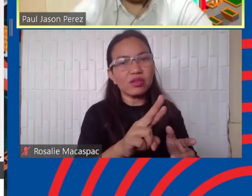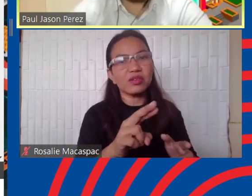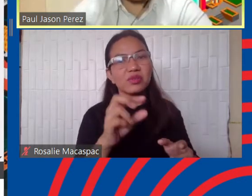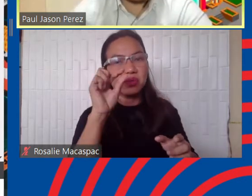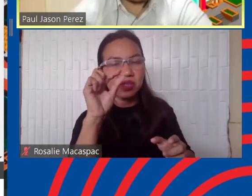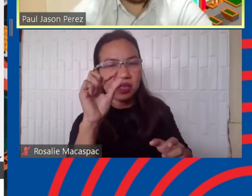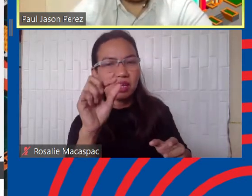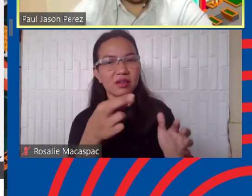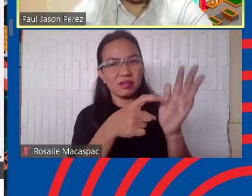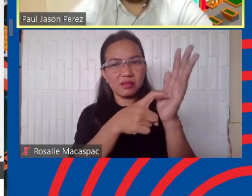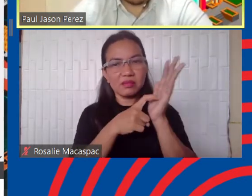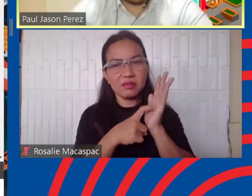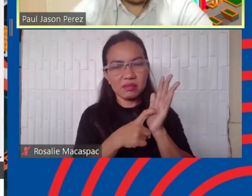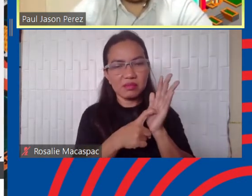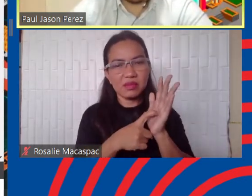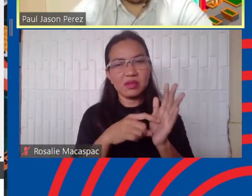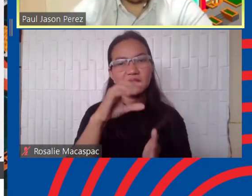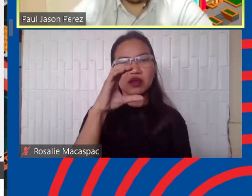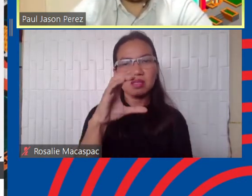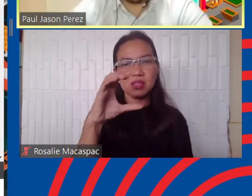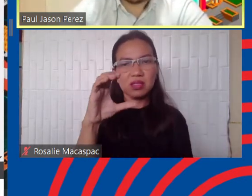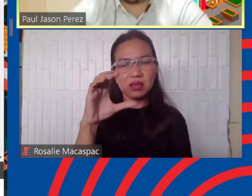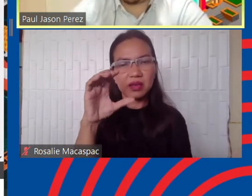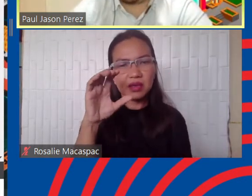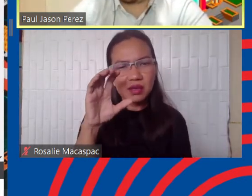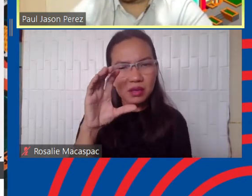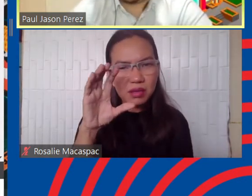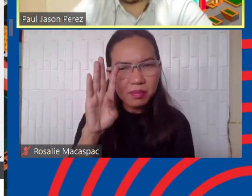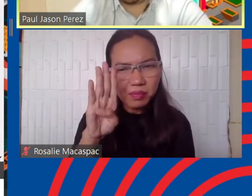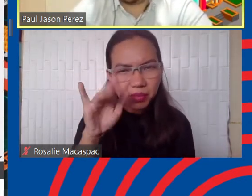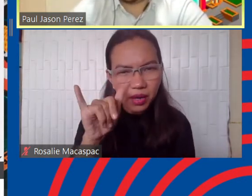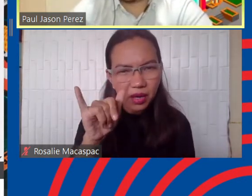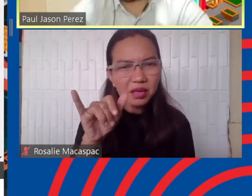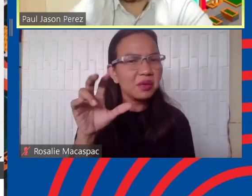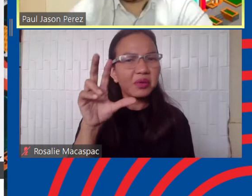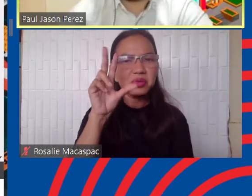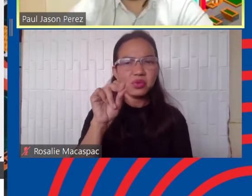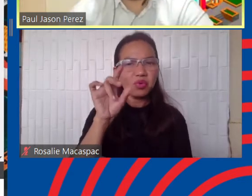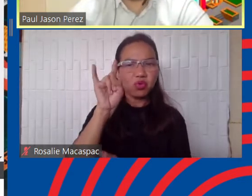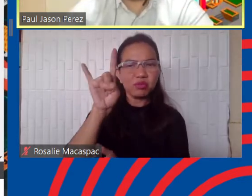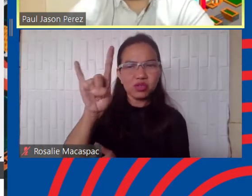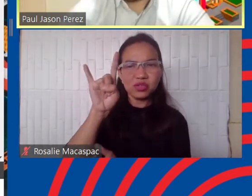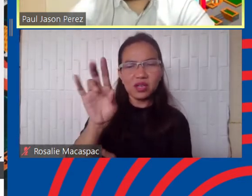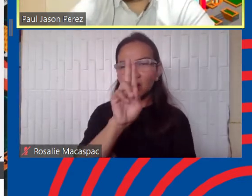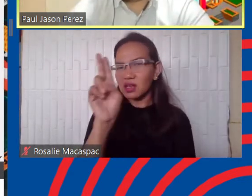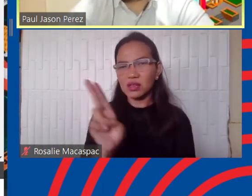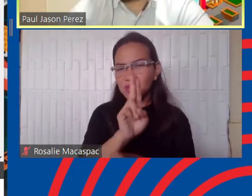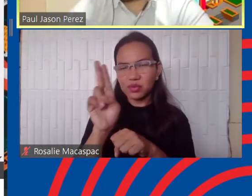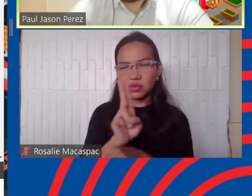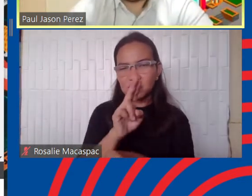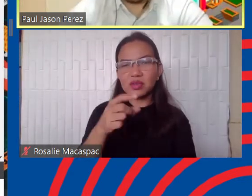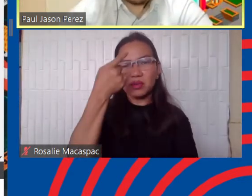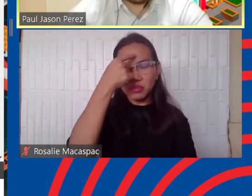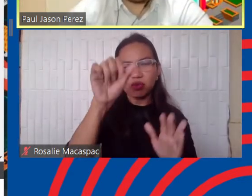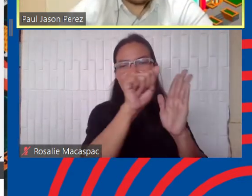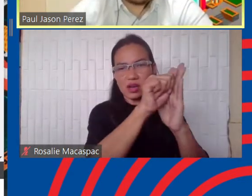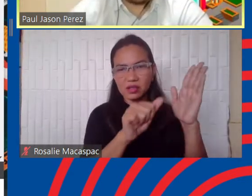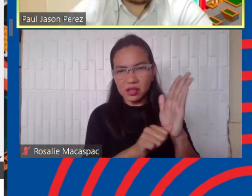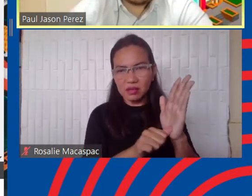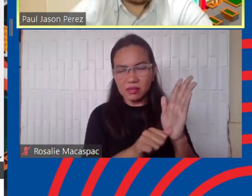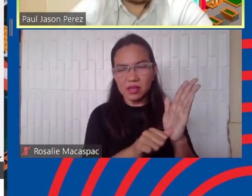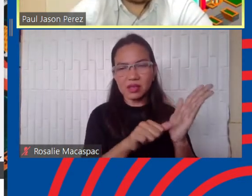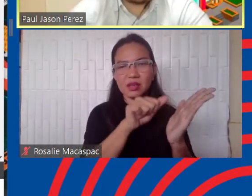required. Yung CC BY NC, so that means no commercial use. So for academic purposes nyo lang siya